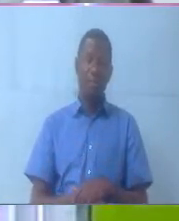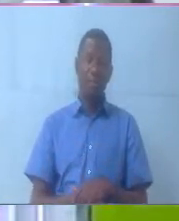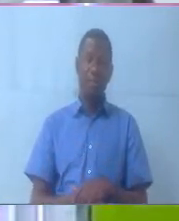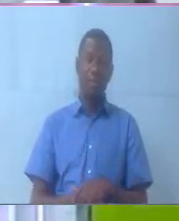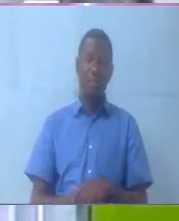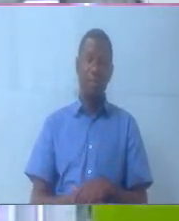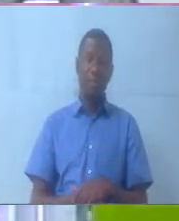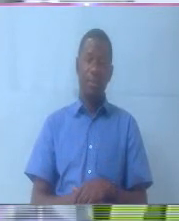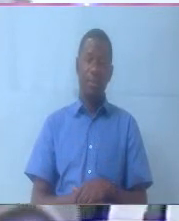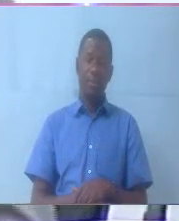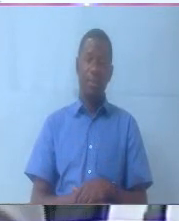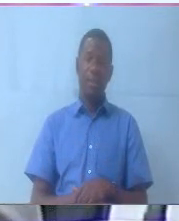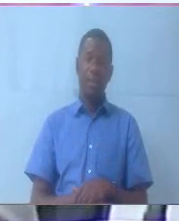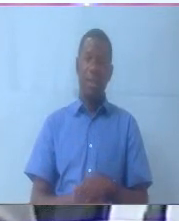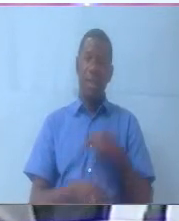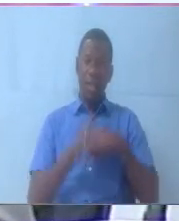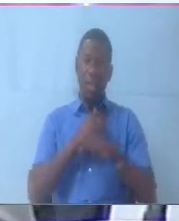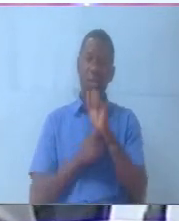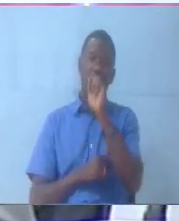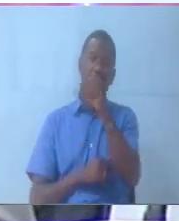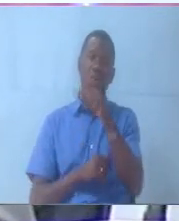that meeting?